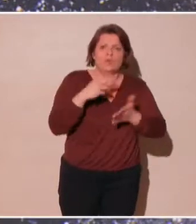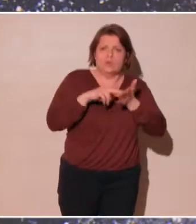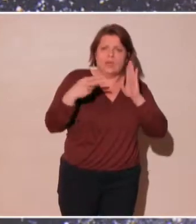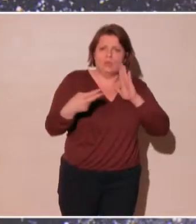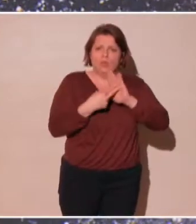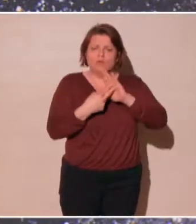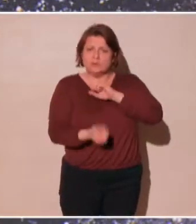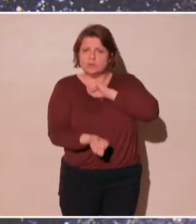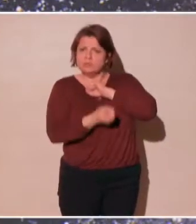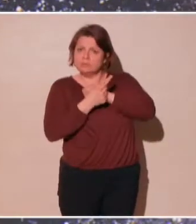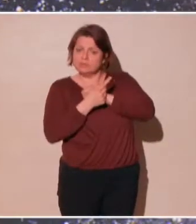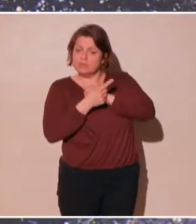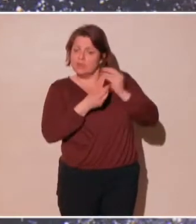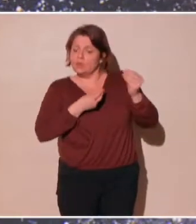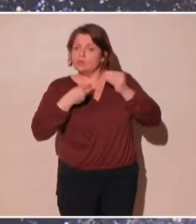evolutions are not